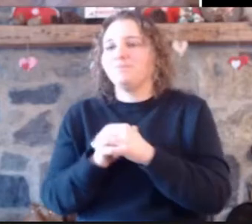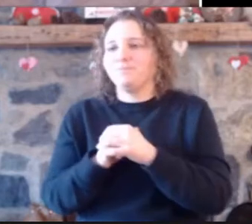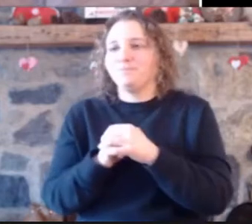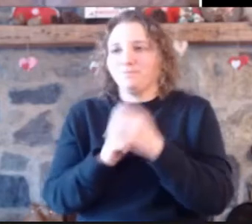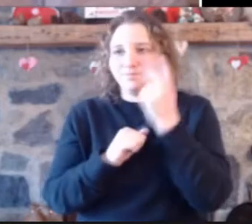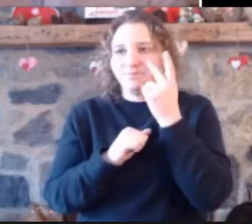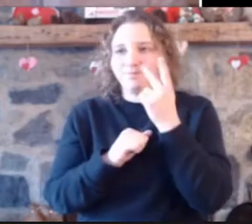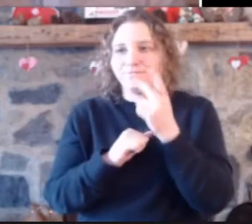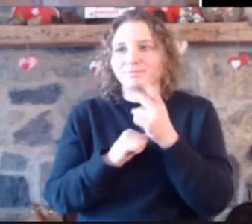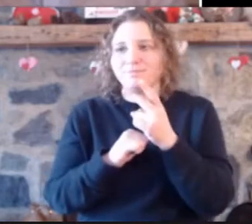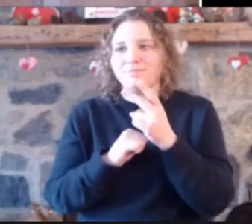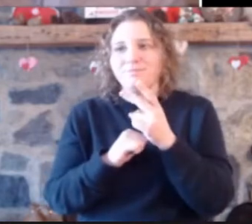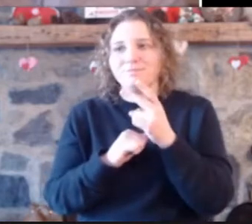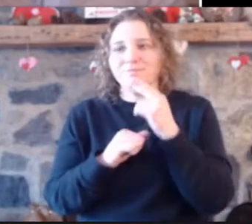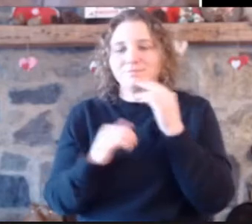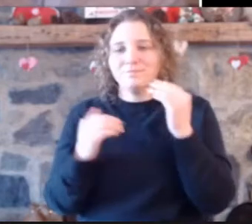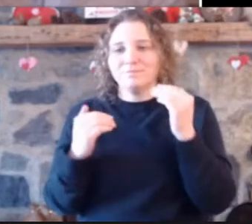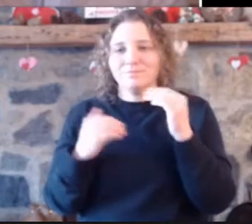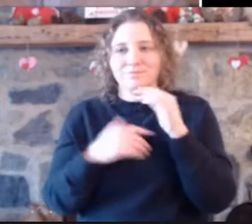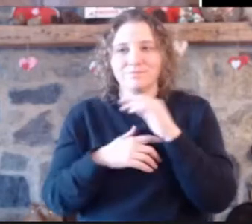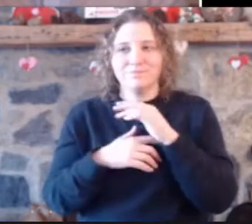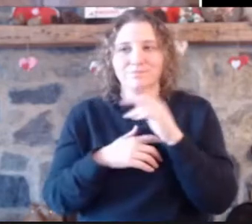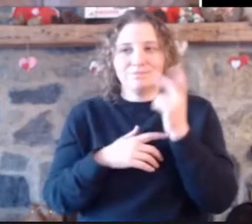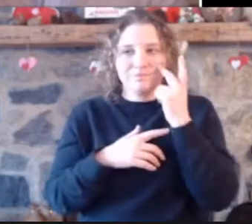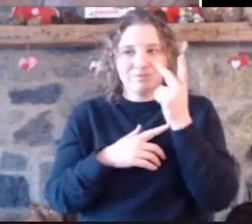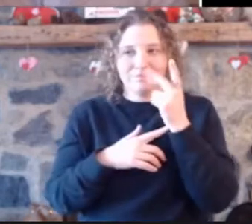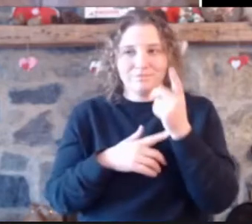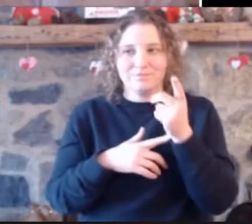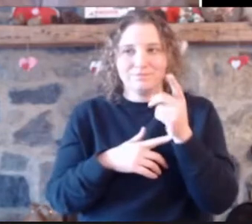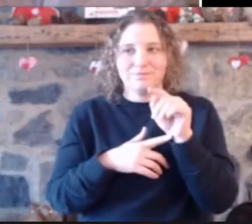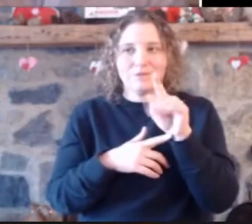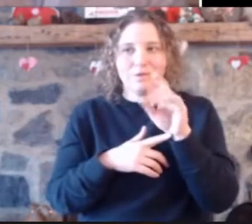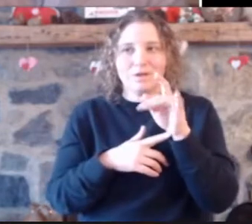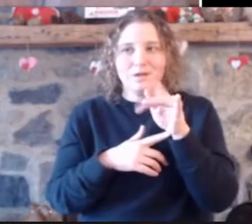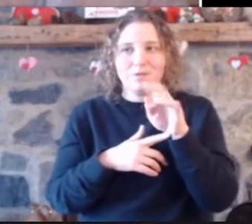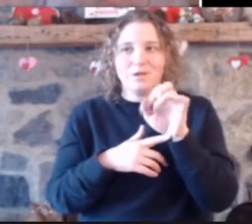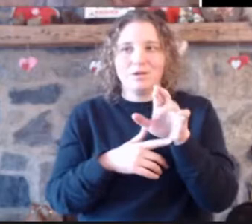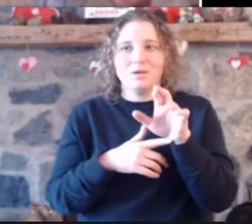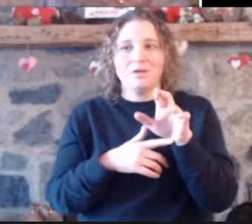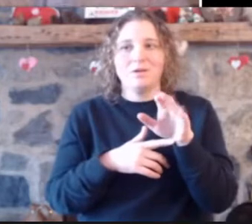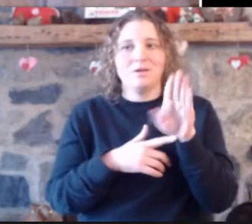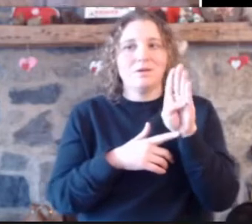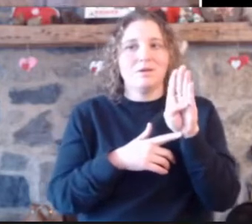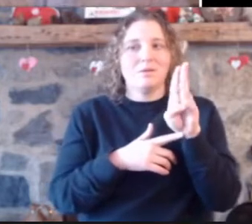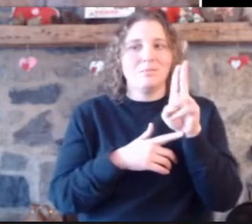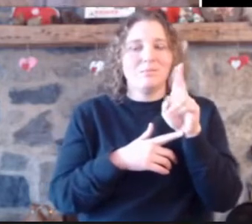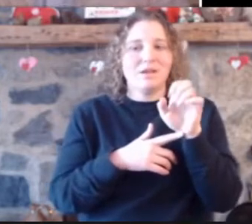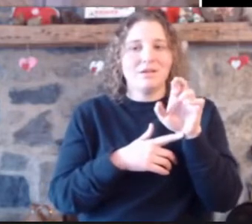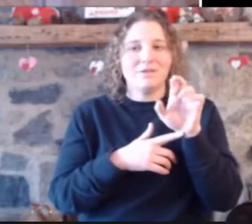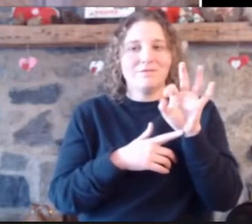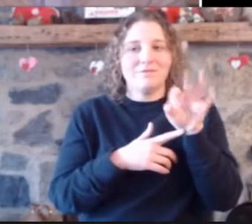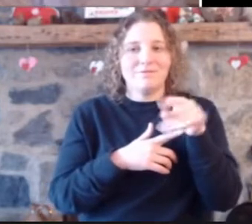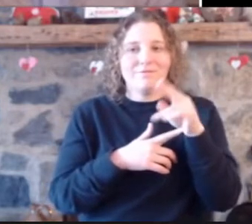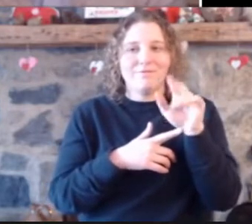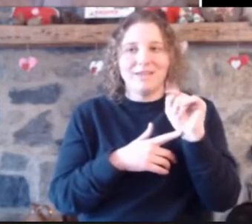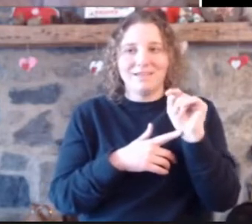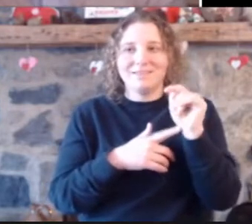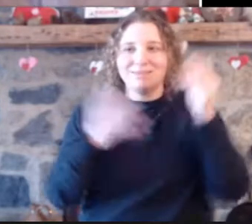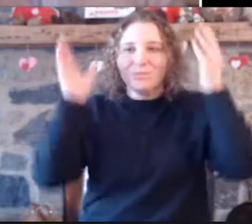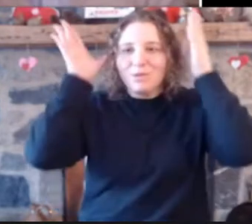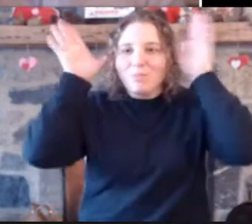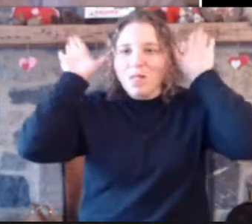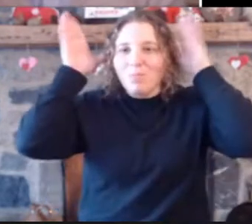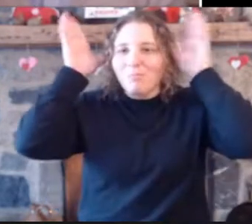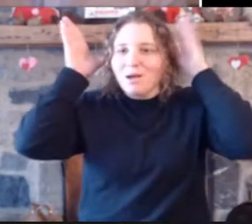a little seahorse combo there. Toucandamander. Always good. Butterfant, talk about being able to attract a mate with those ears. I